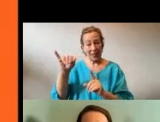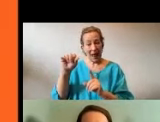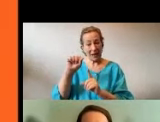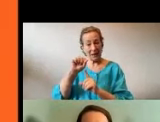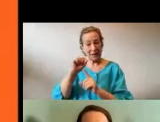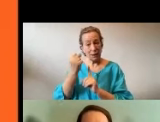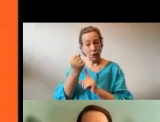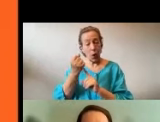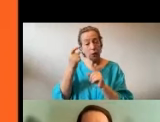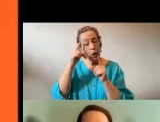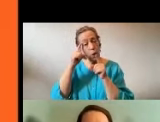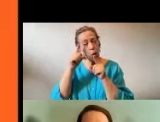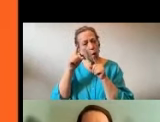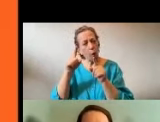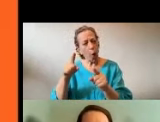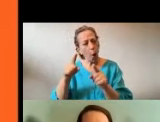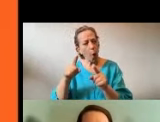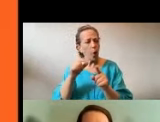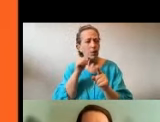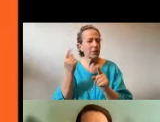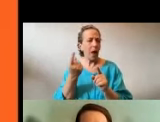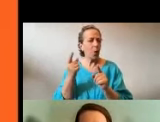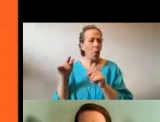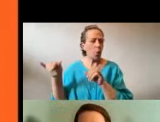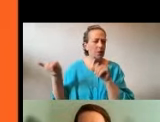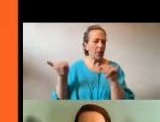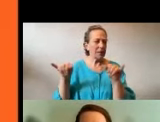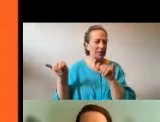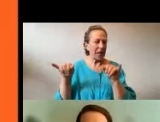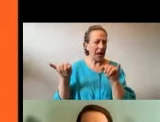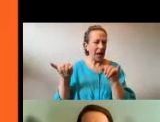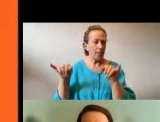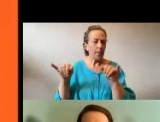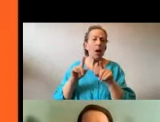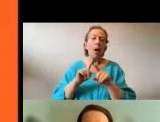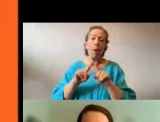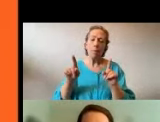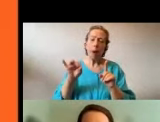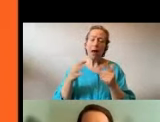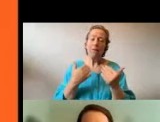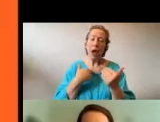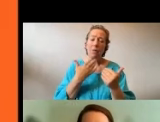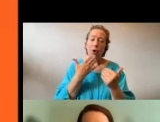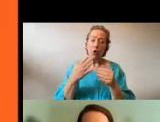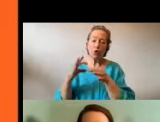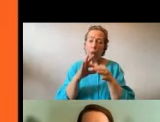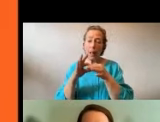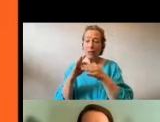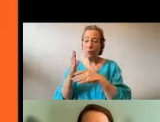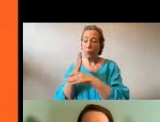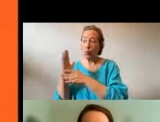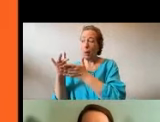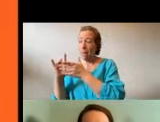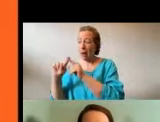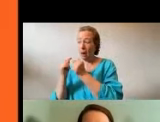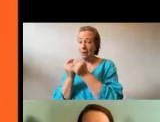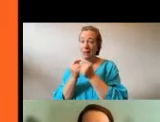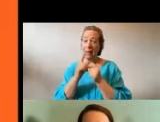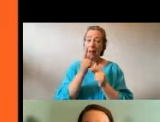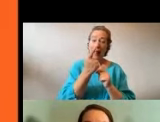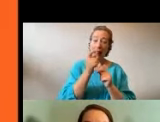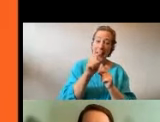the goal isn't necessarily quite the same, but having the great relationships already between, the legal team and the medical team, it's really easy to